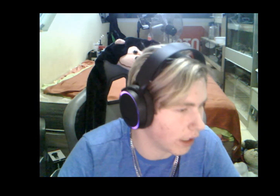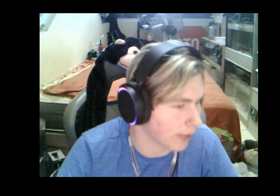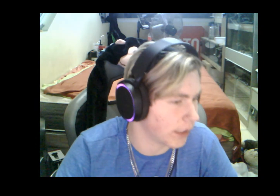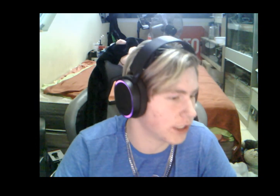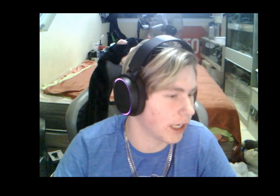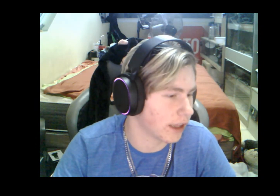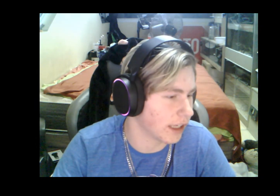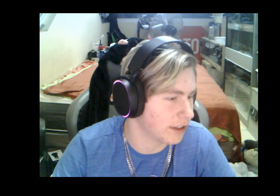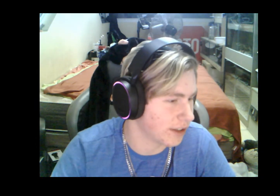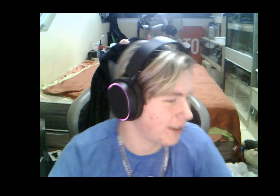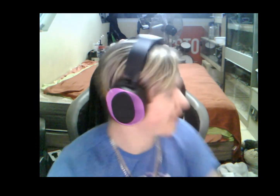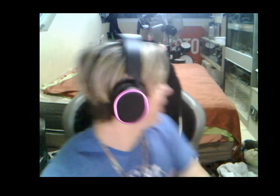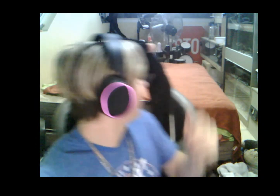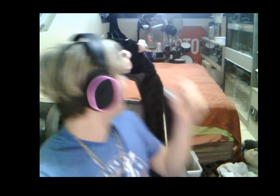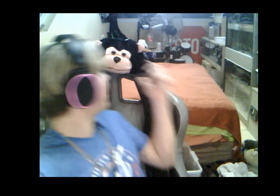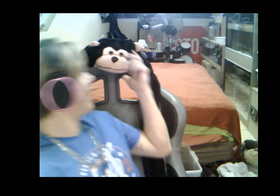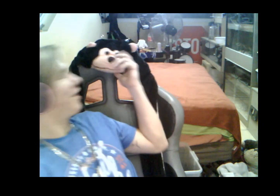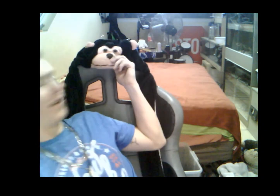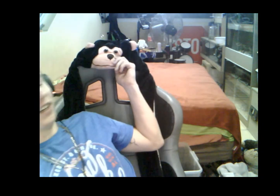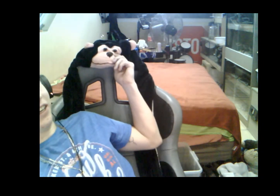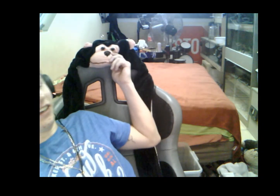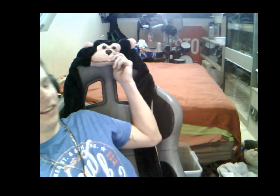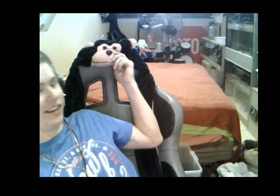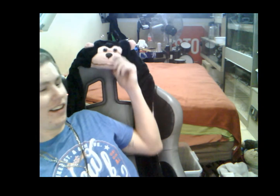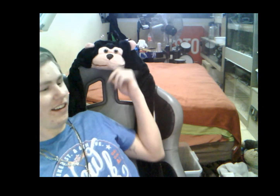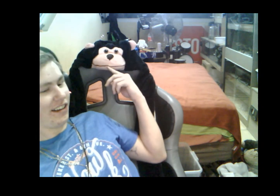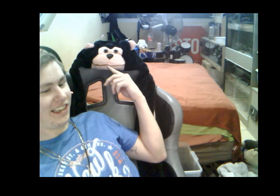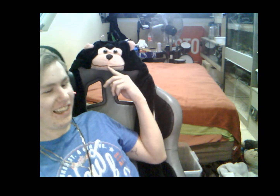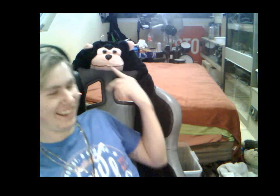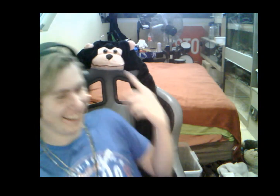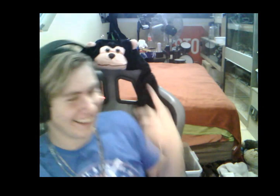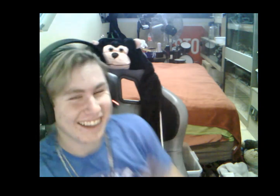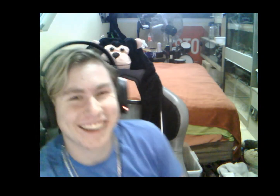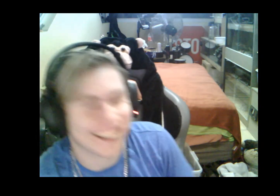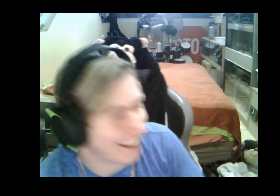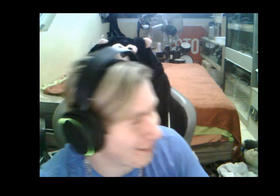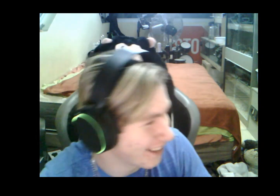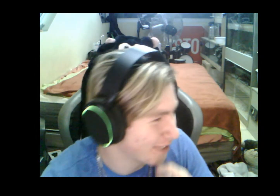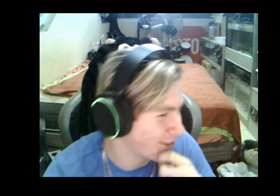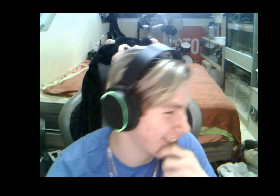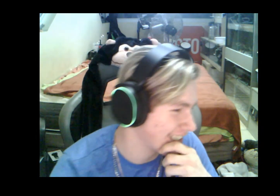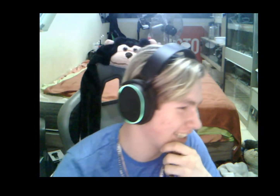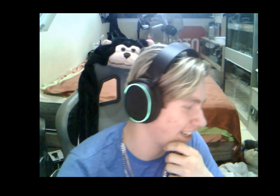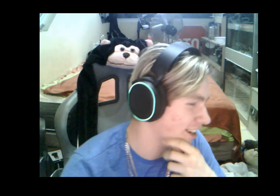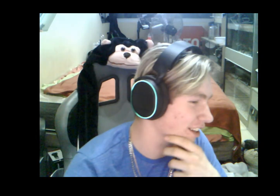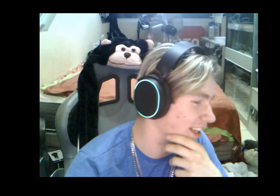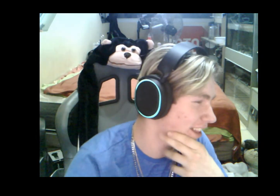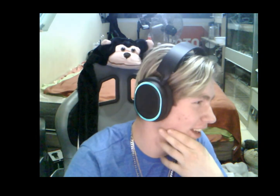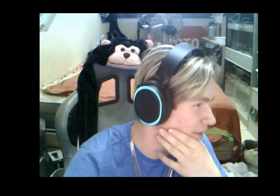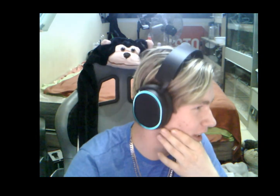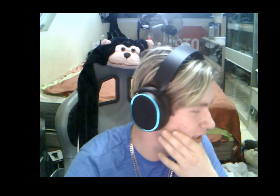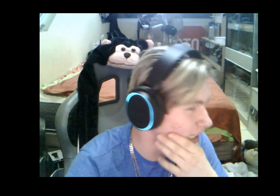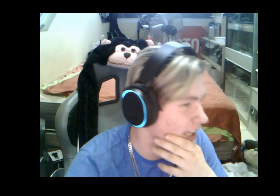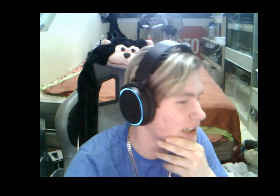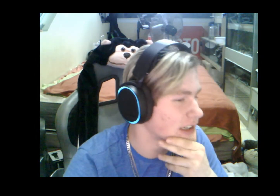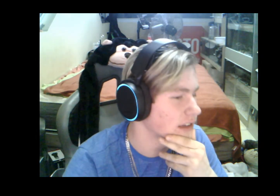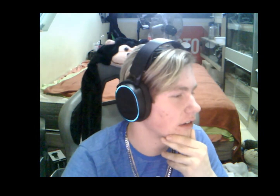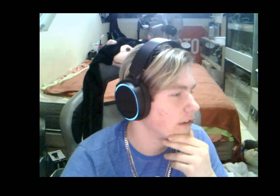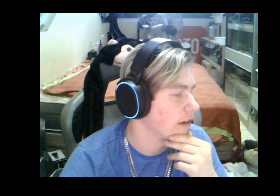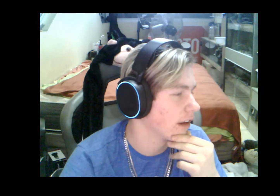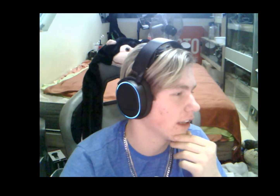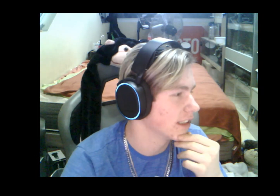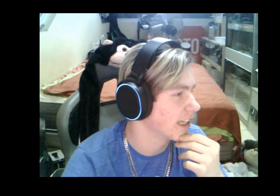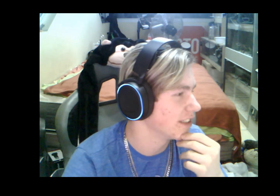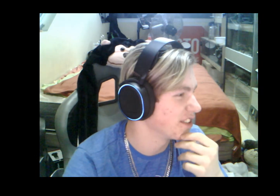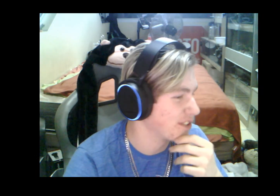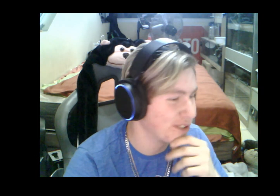you like my chair? Thank you so much. Oh, you guys like the monkey? Yeah, the monkey's pretty sick. I got that thing when I was like,